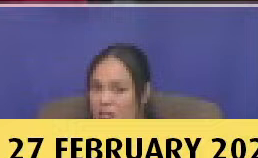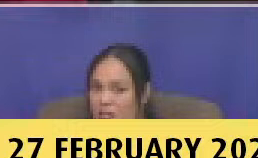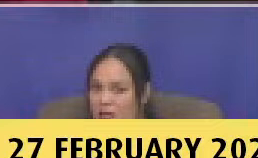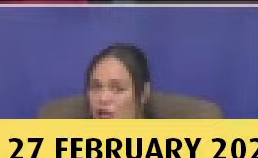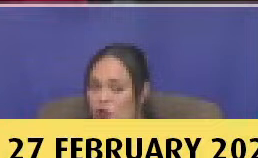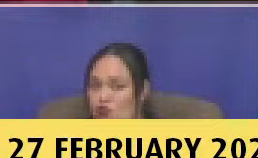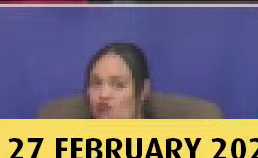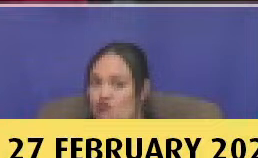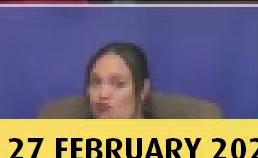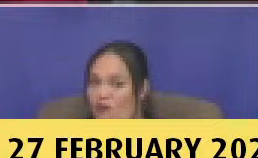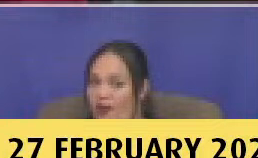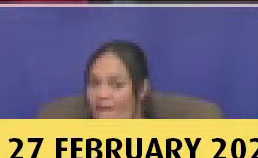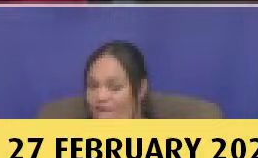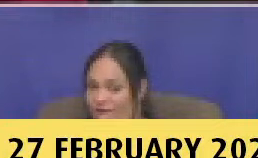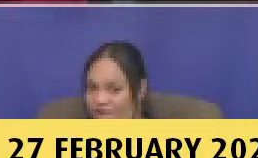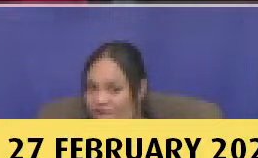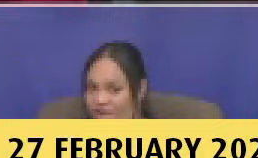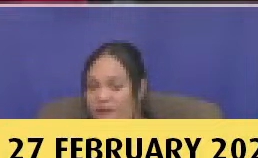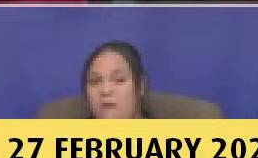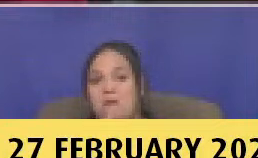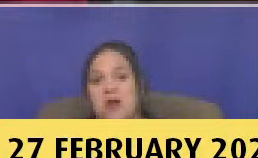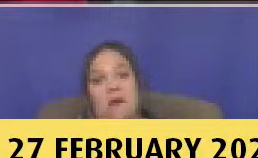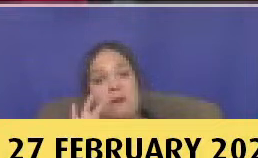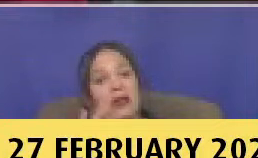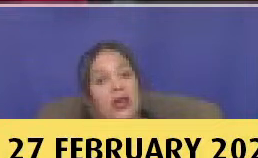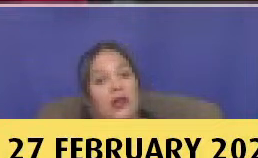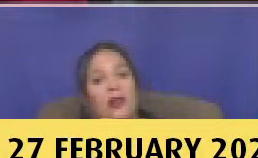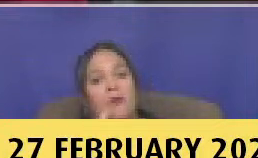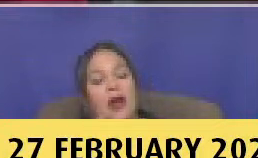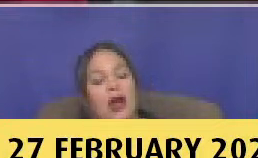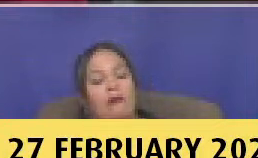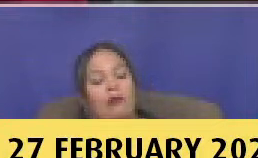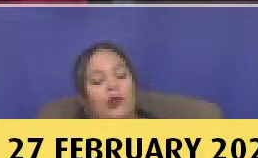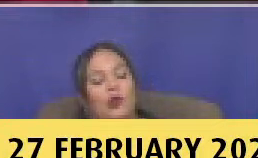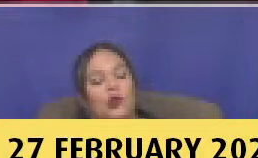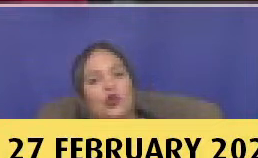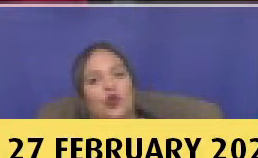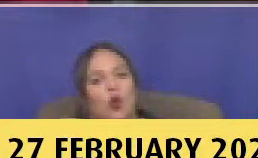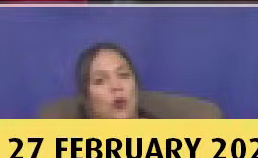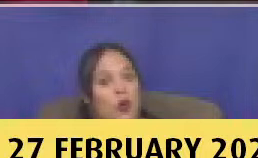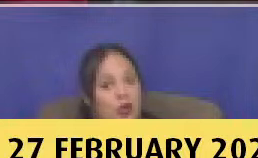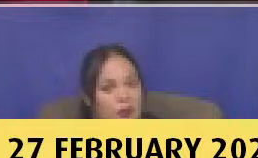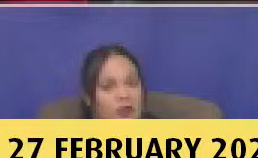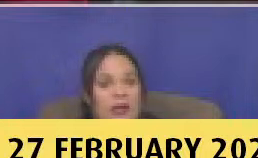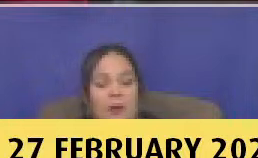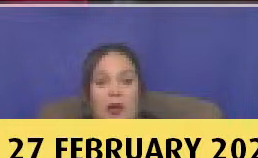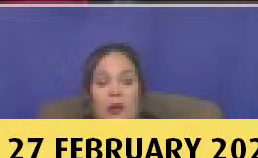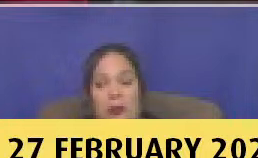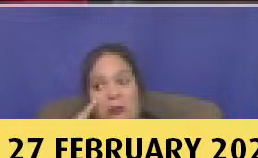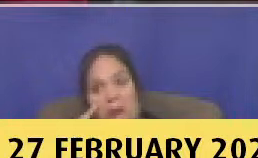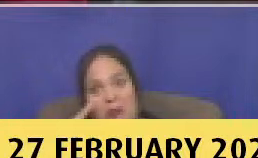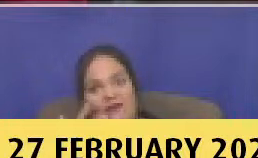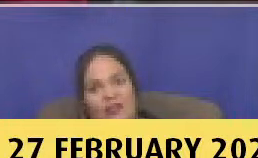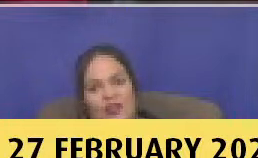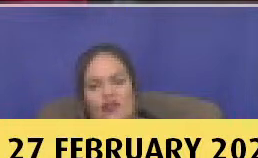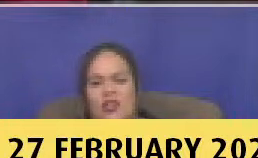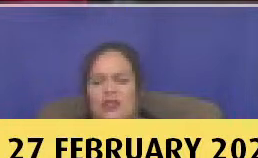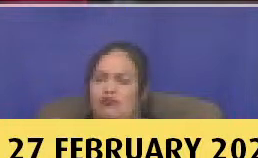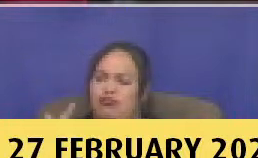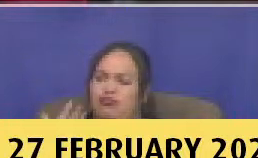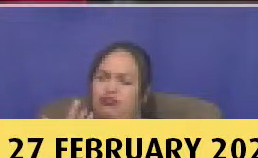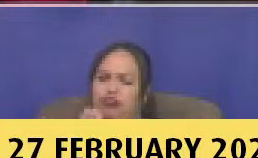have confidence, particularly when it comes to the process of appointment, as we have seen over the